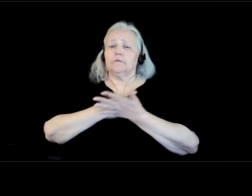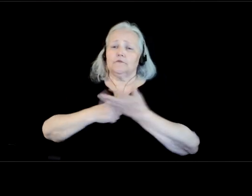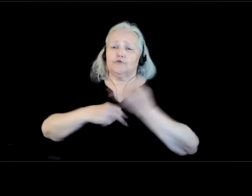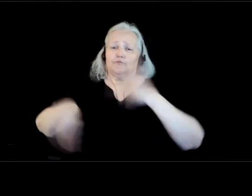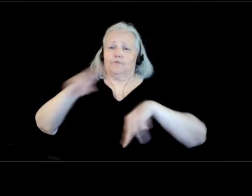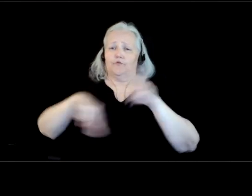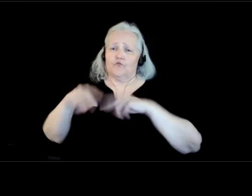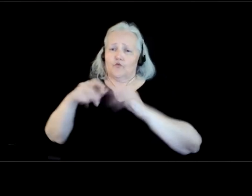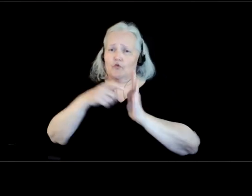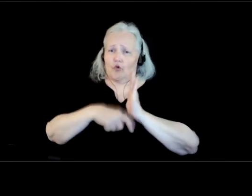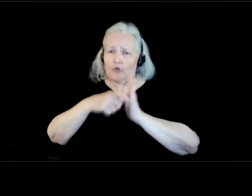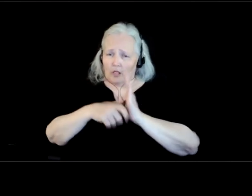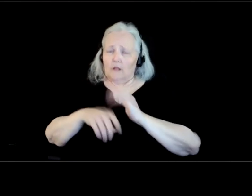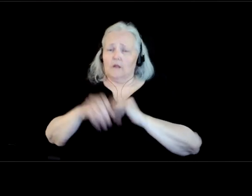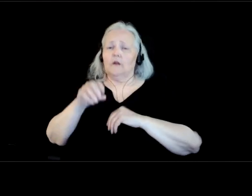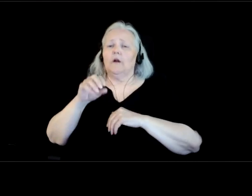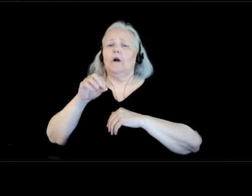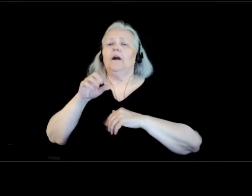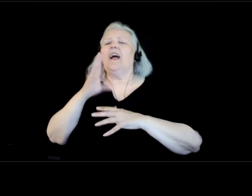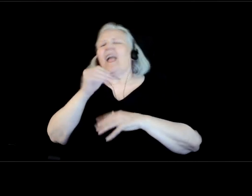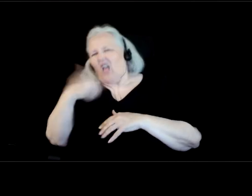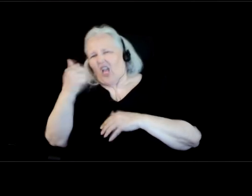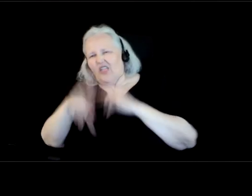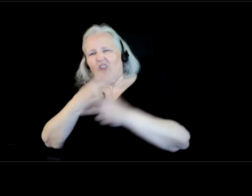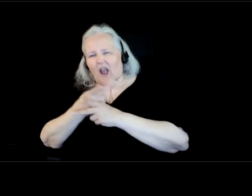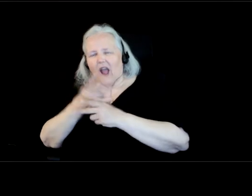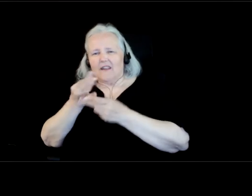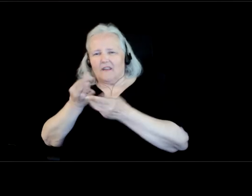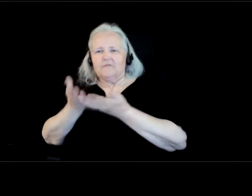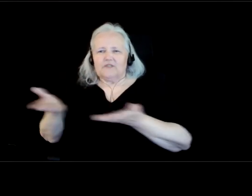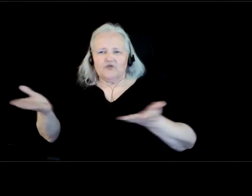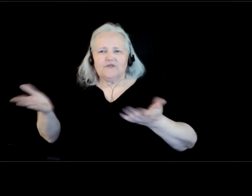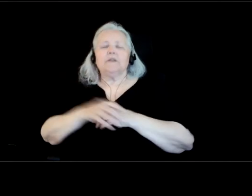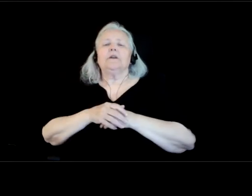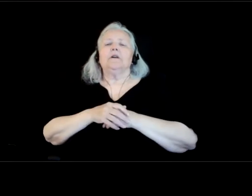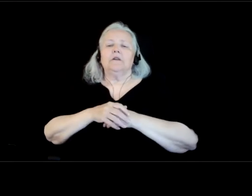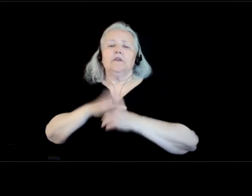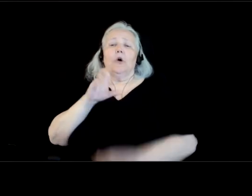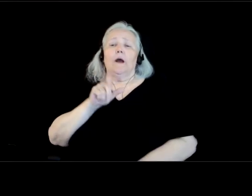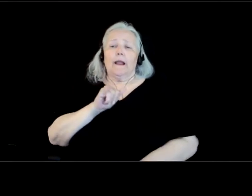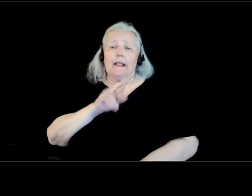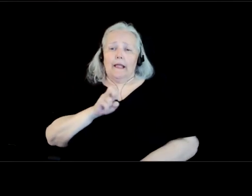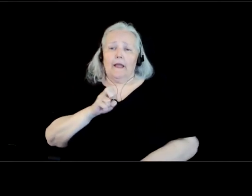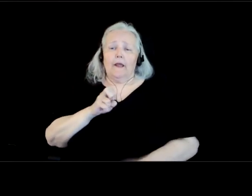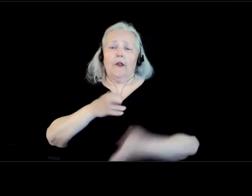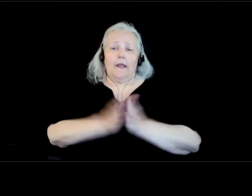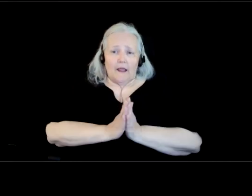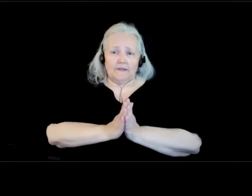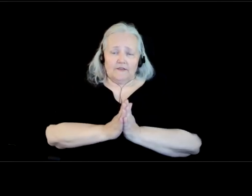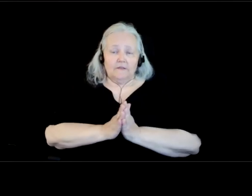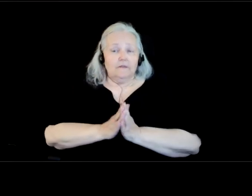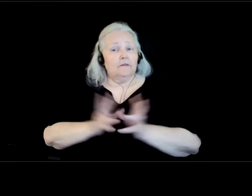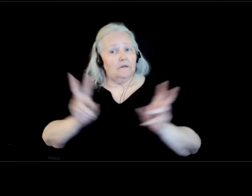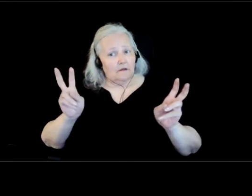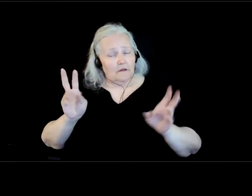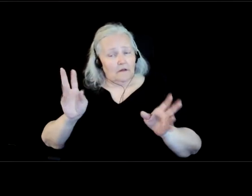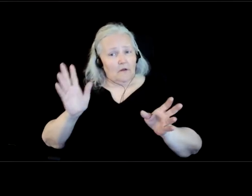asking about other types of materials. So the question from Claire Bowen asks, would it include,